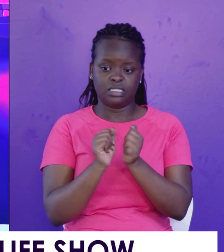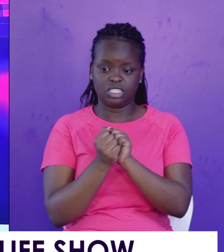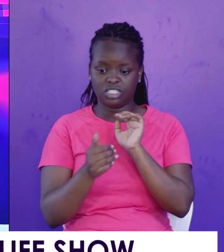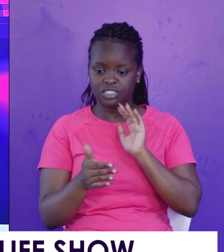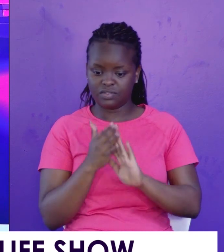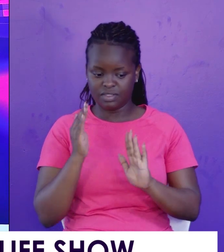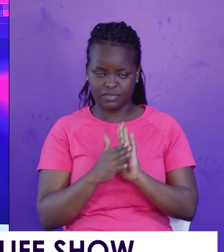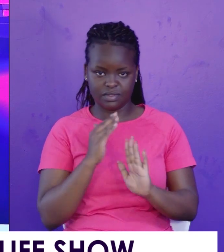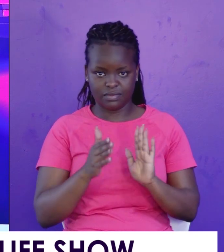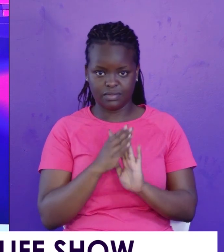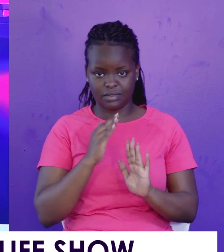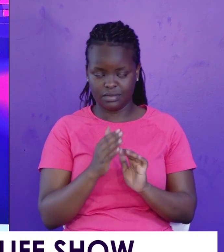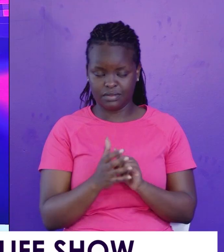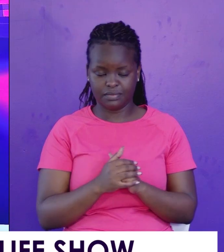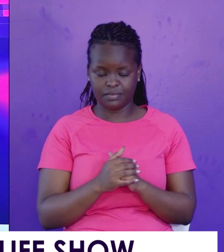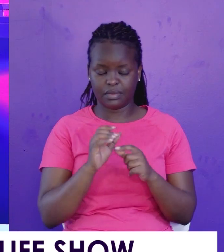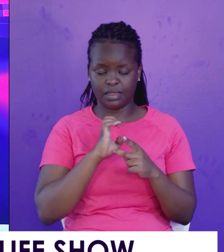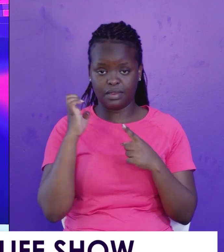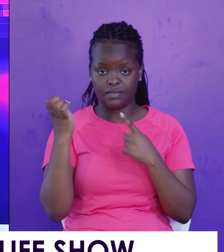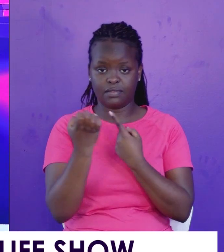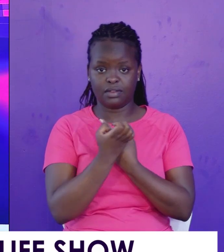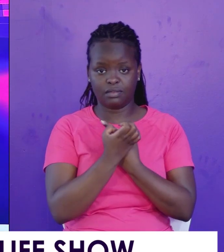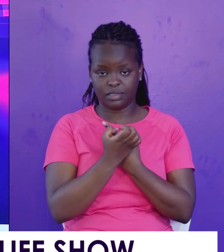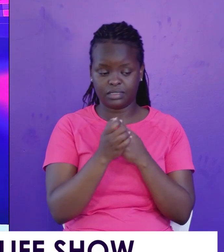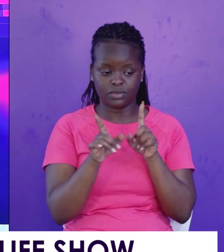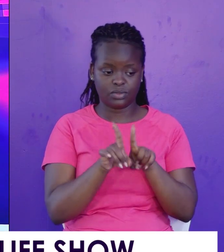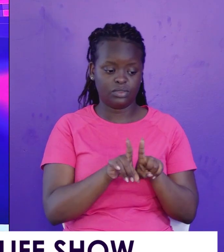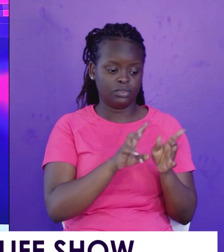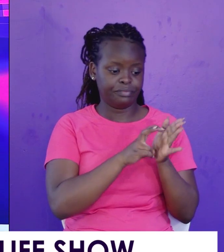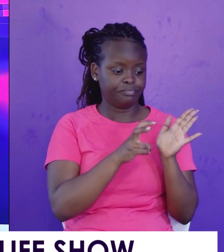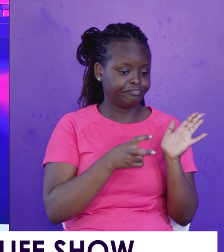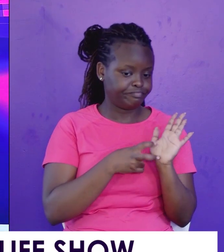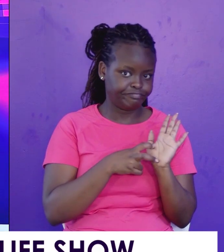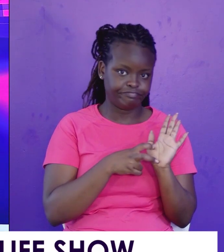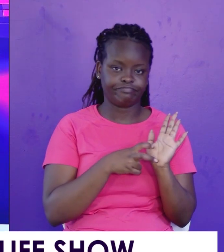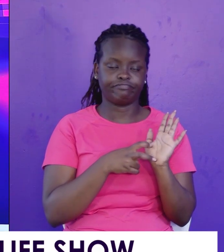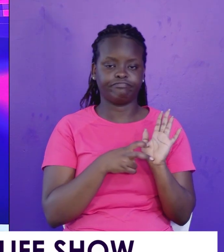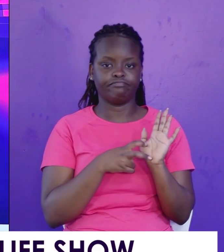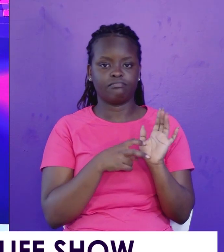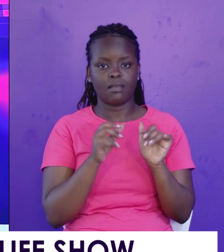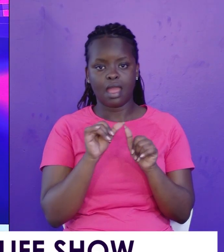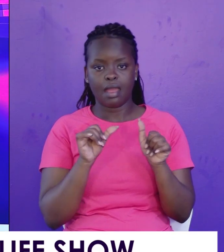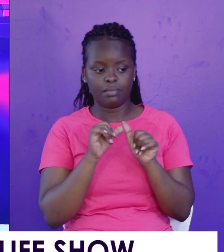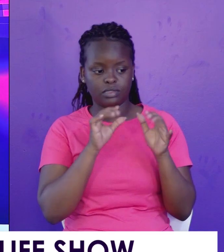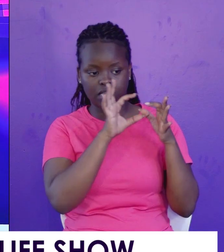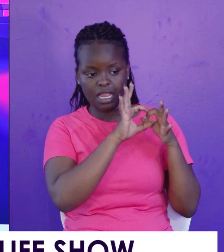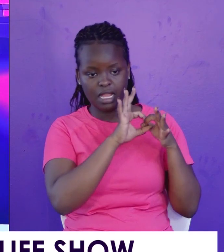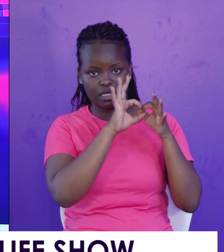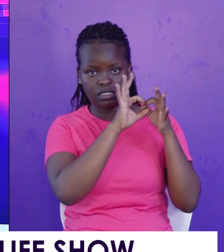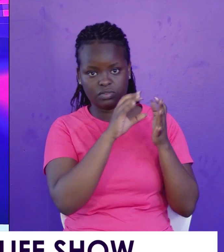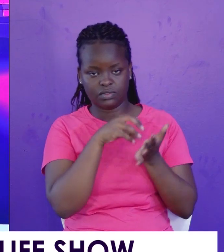of things, including environment, including the context, including even the cultural situations.